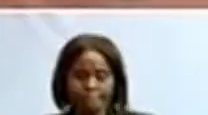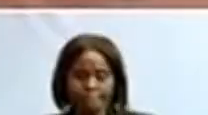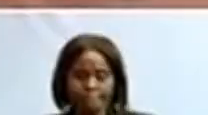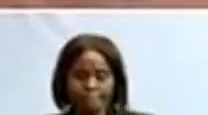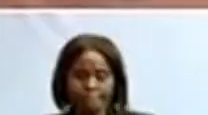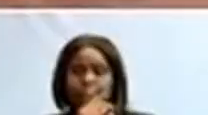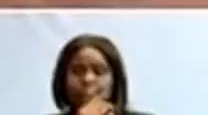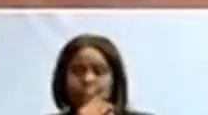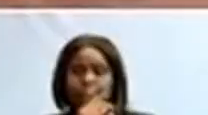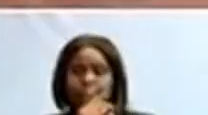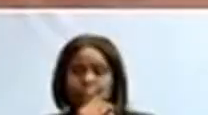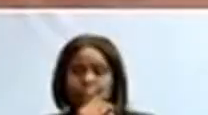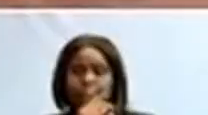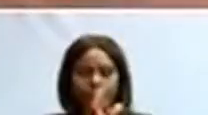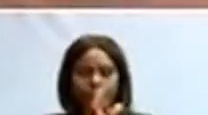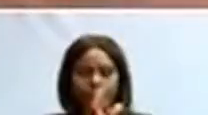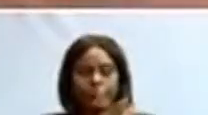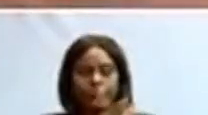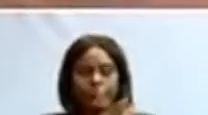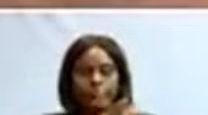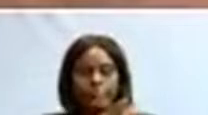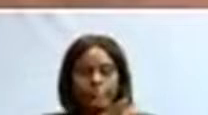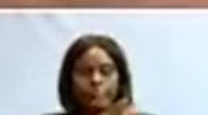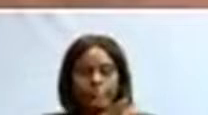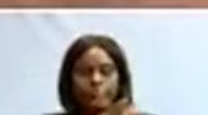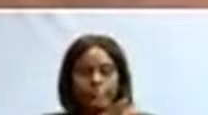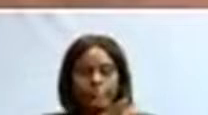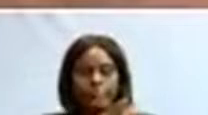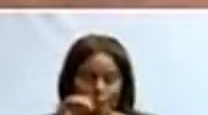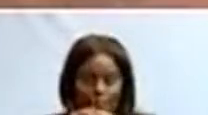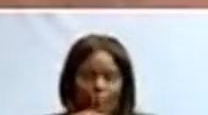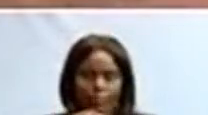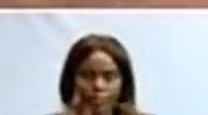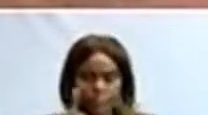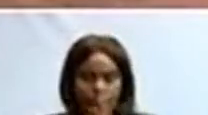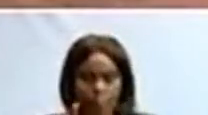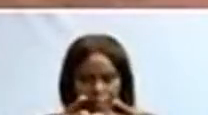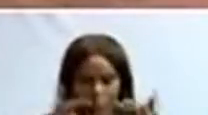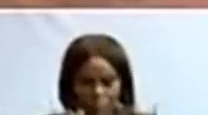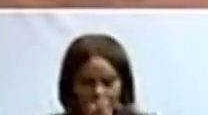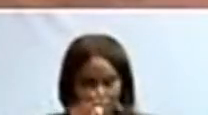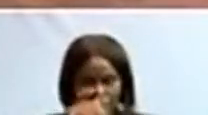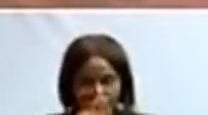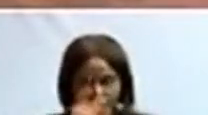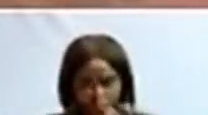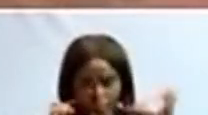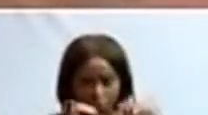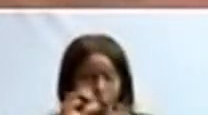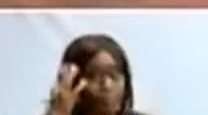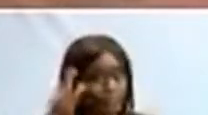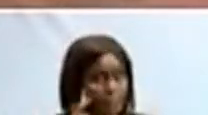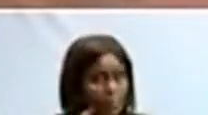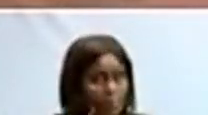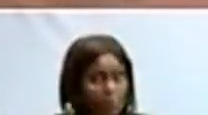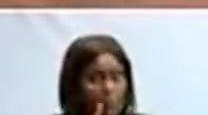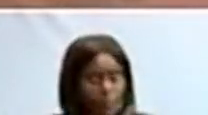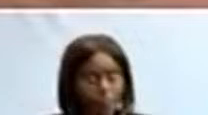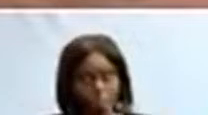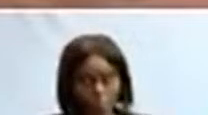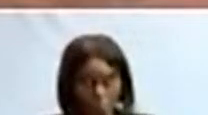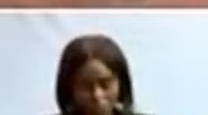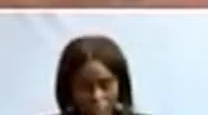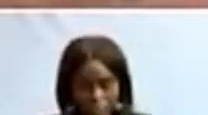to staff-related matters. Further, the positions of the committee clerk,